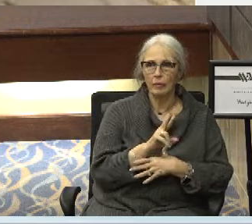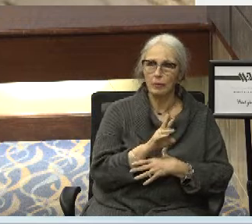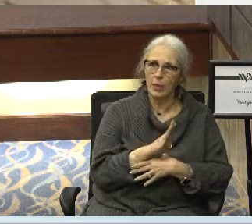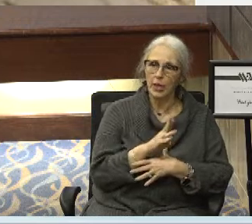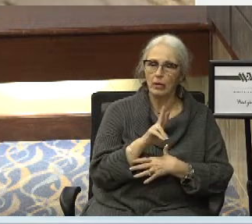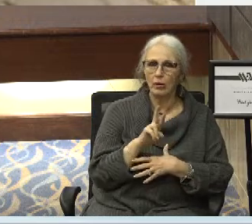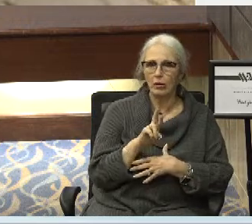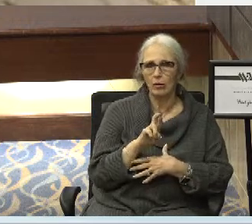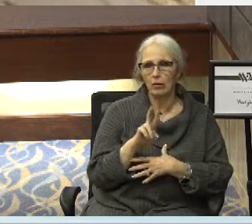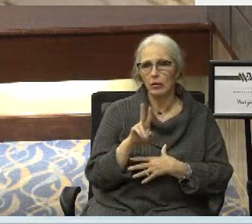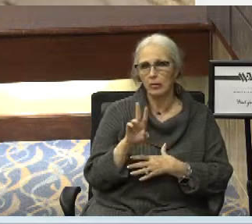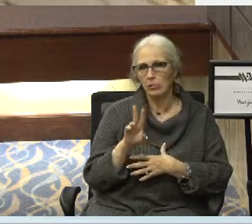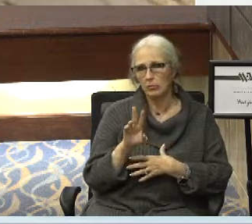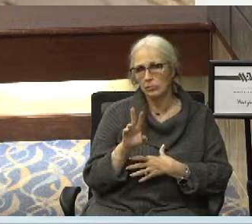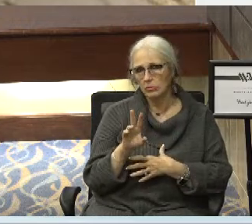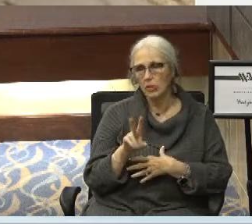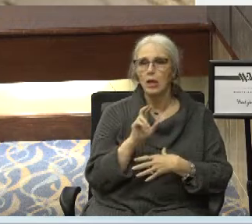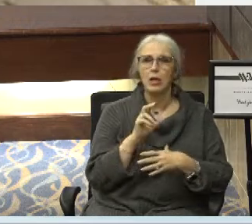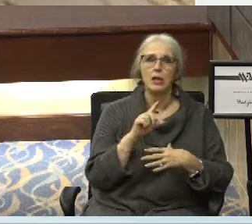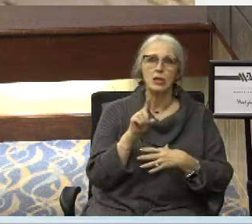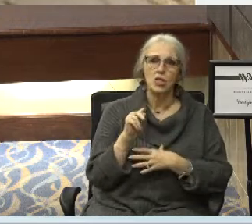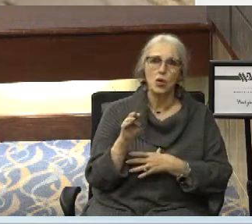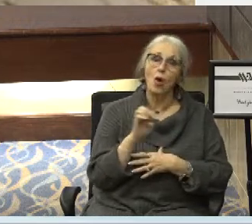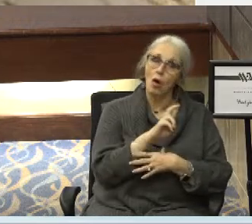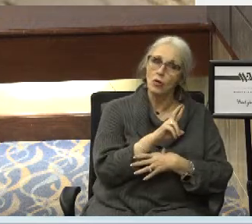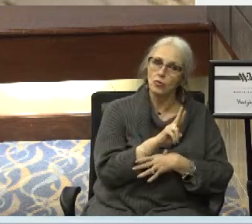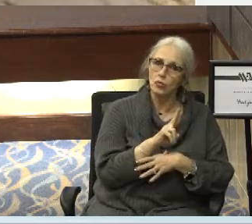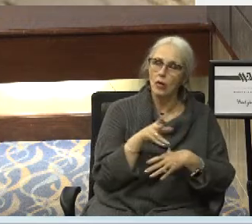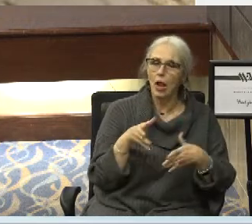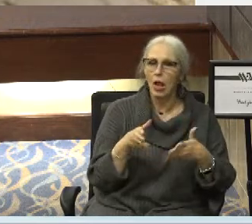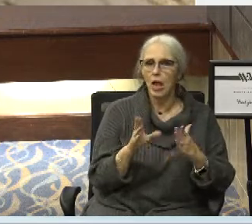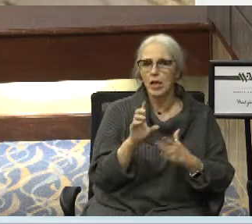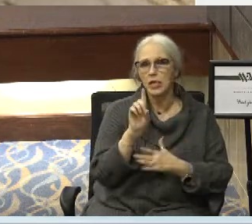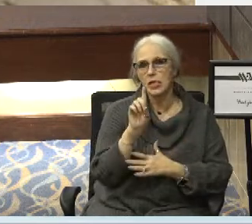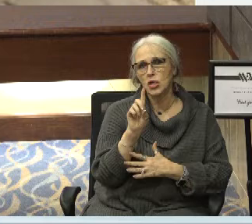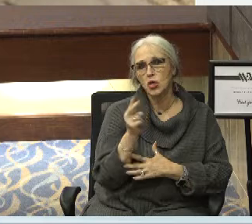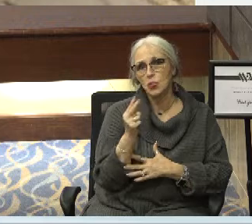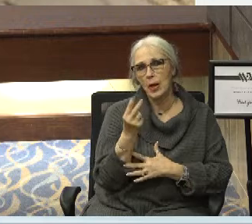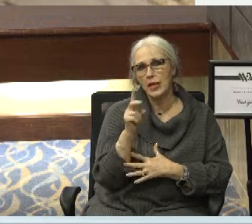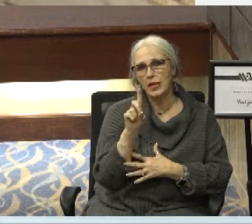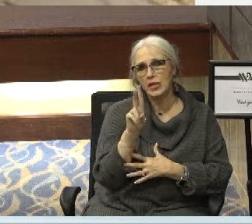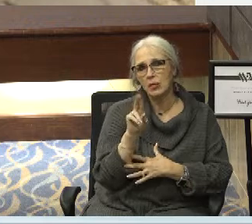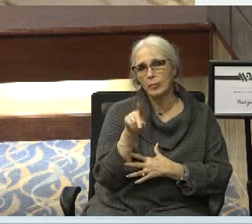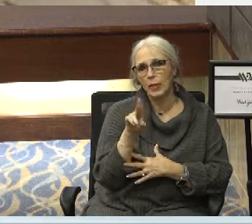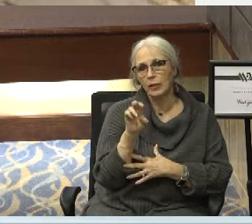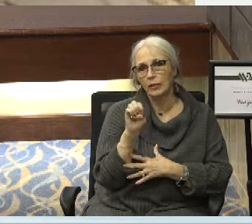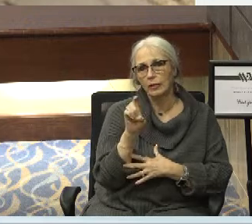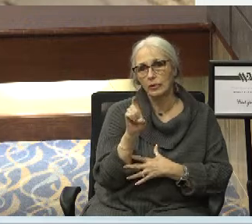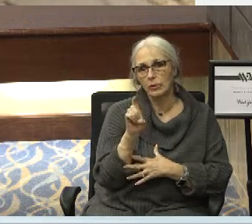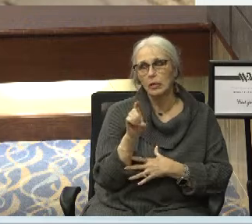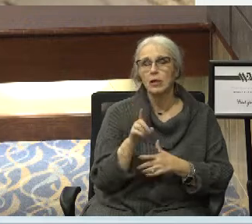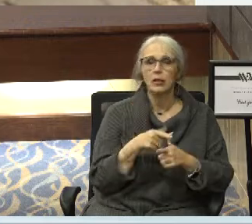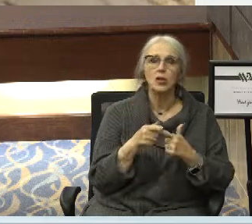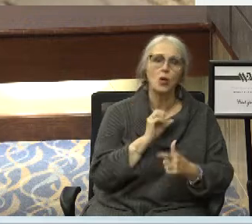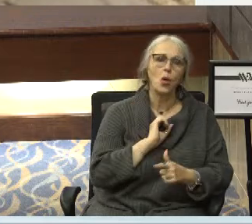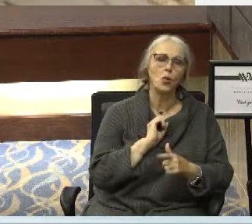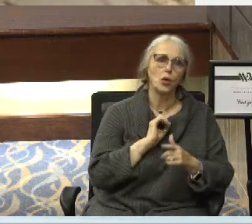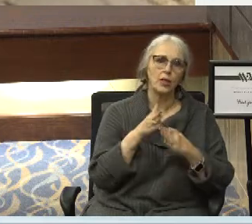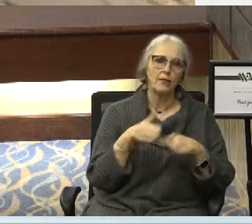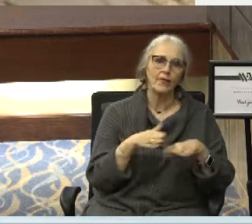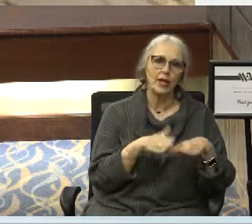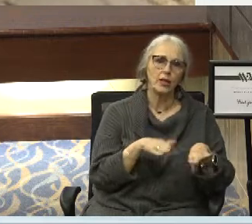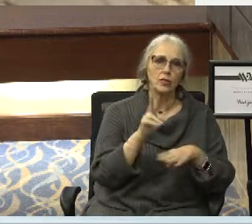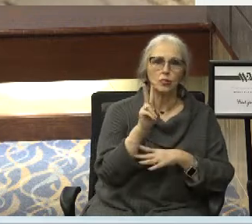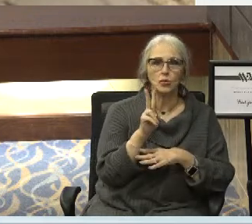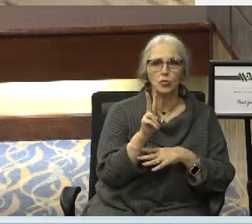zoning is R2 does allow duplex, so the owner could divide this up into 2 units. It also